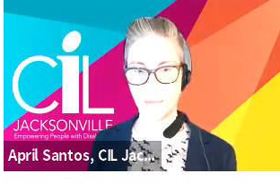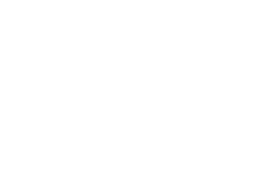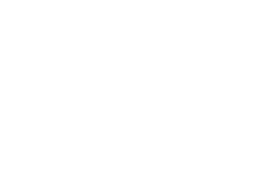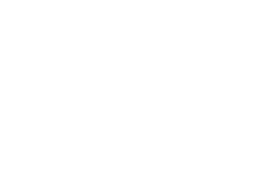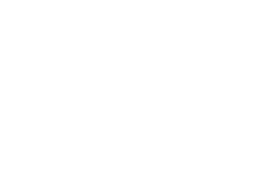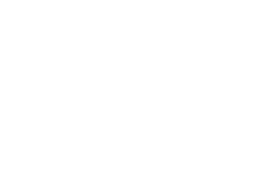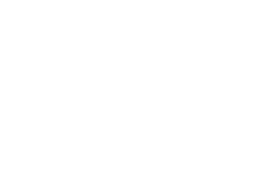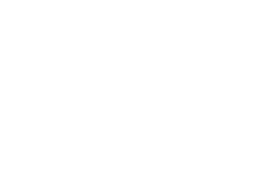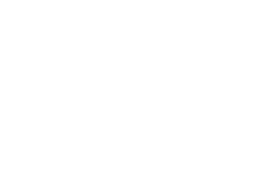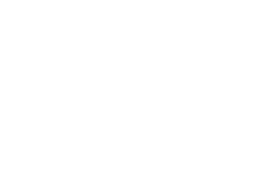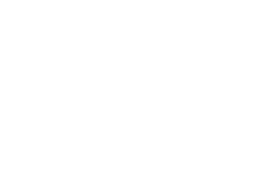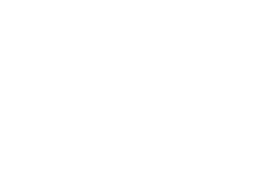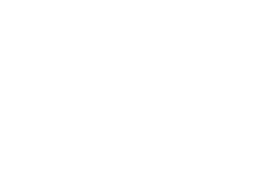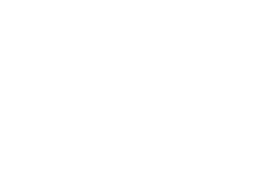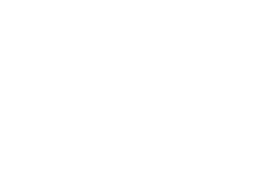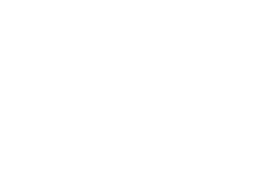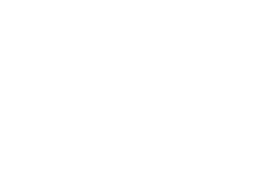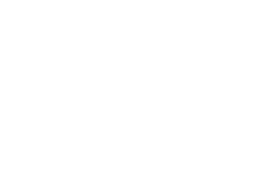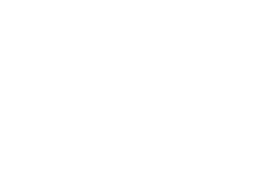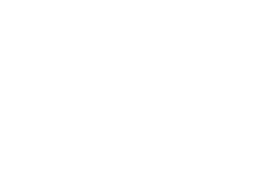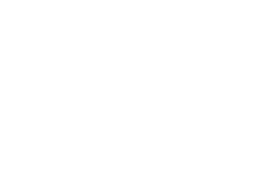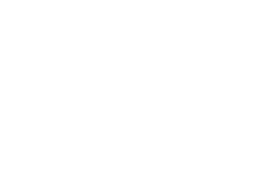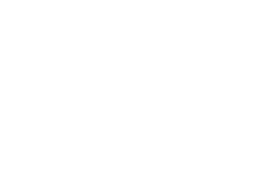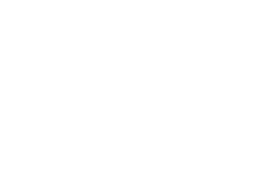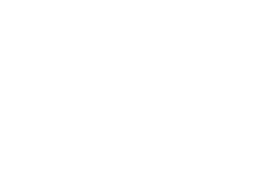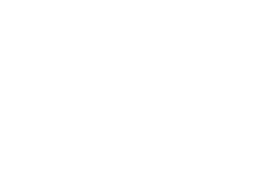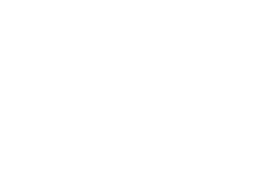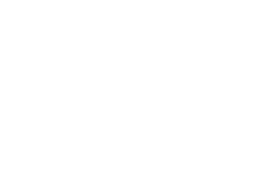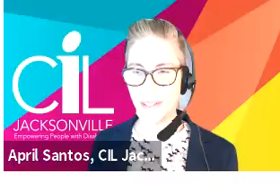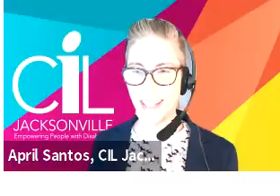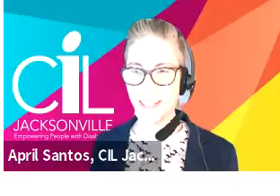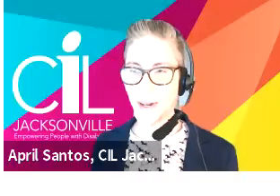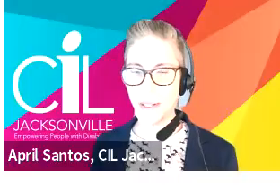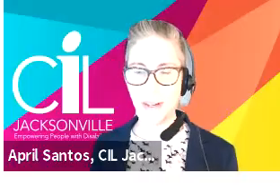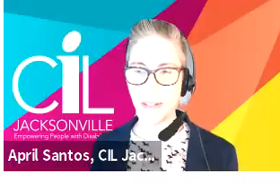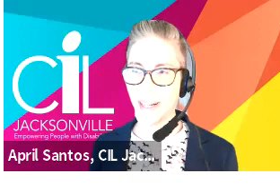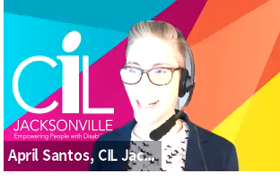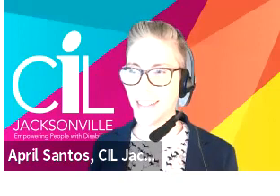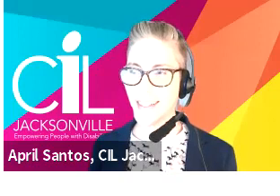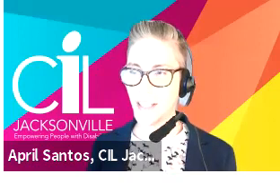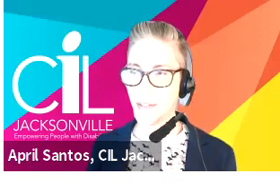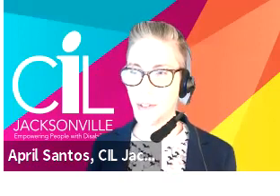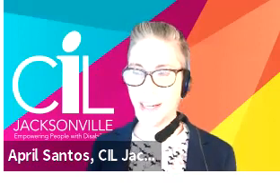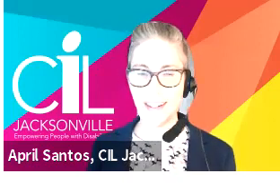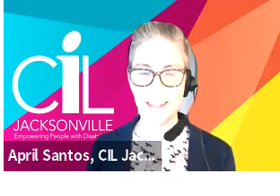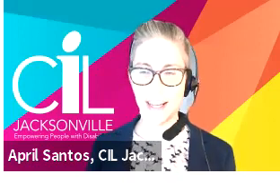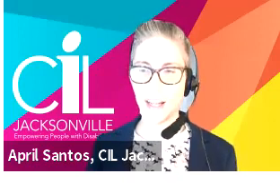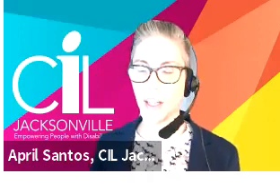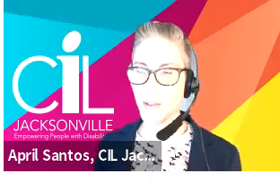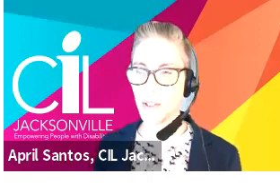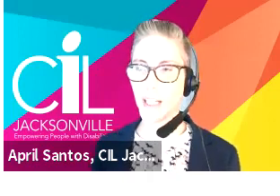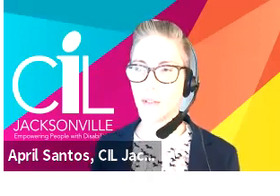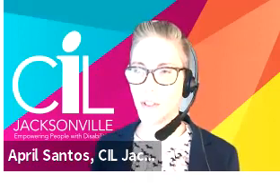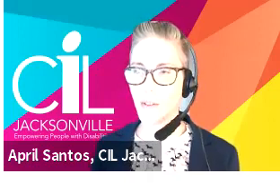I can. I had already muted myself. Go ahead. Sorry about that. All right, well, thanks. Welcome, everybody. Thanks for joining us, and